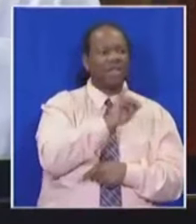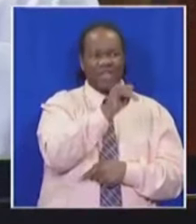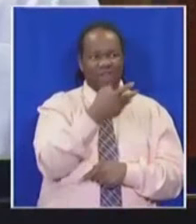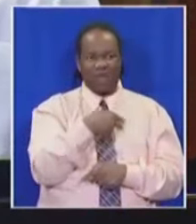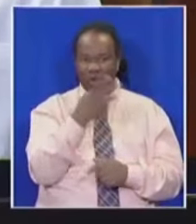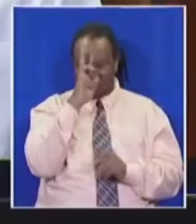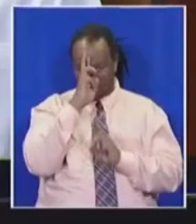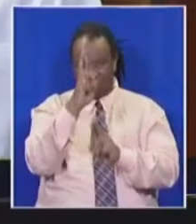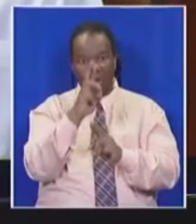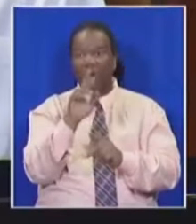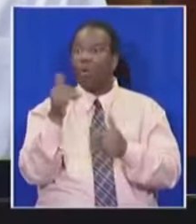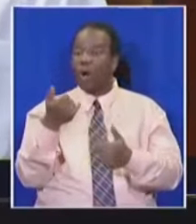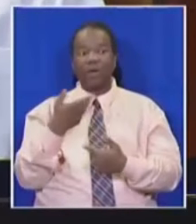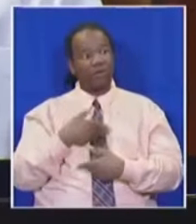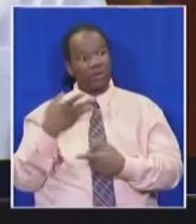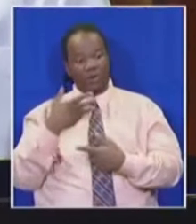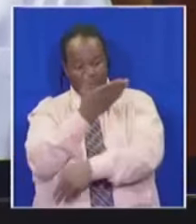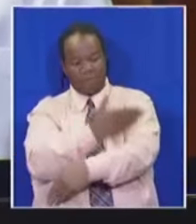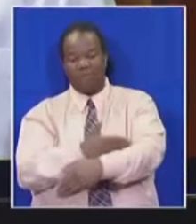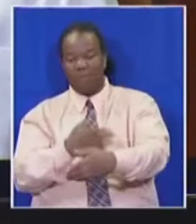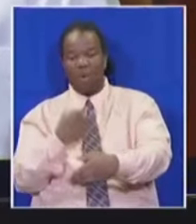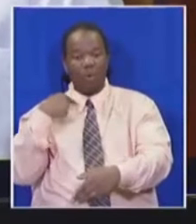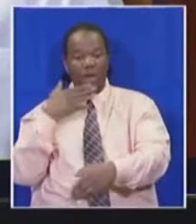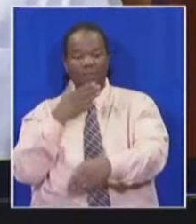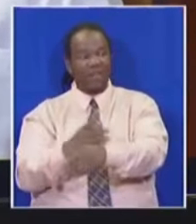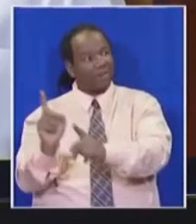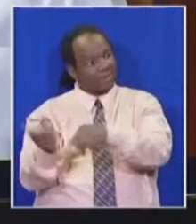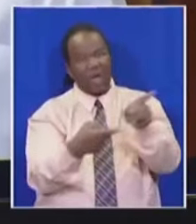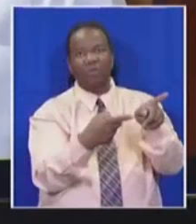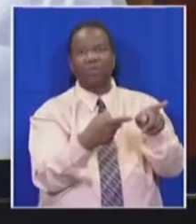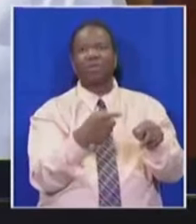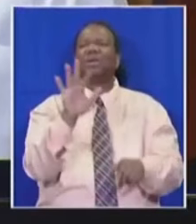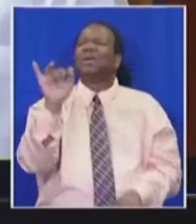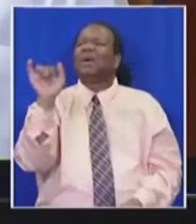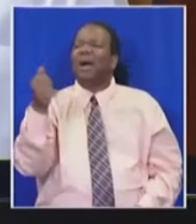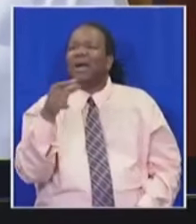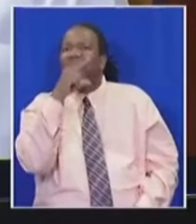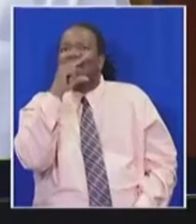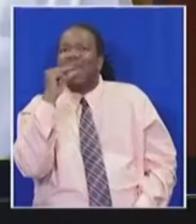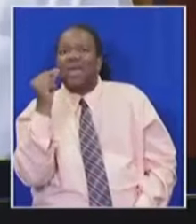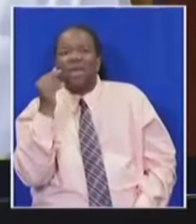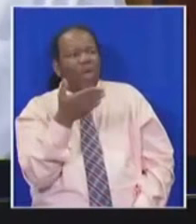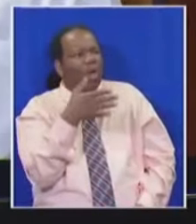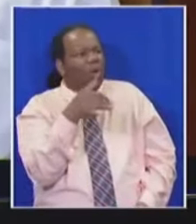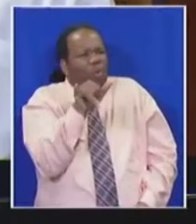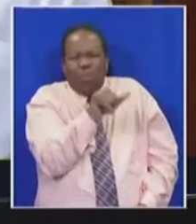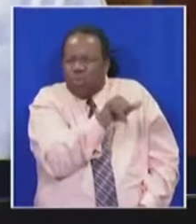Honourable Member, I ask you who it is. I called the name. The member has not responded to what I said.